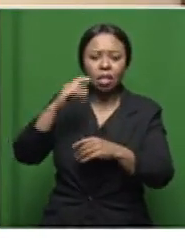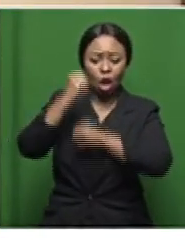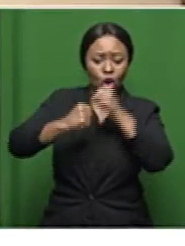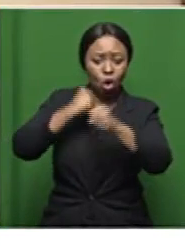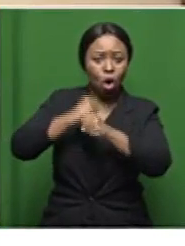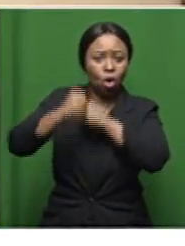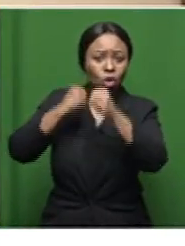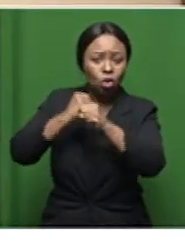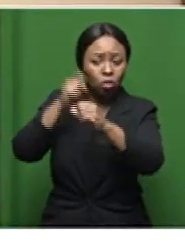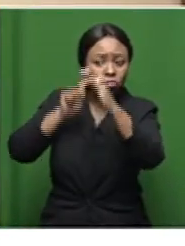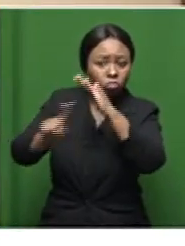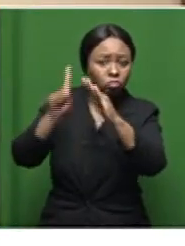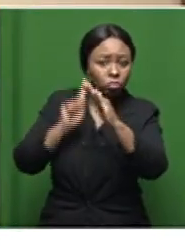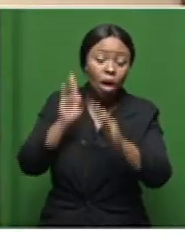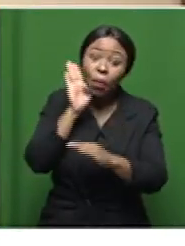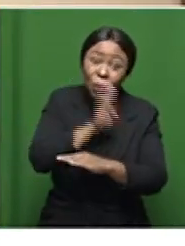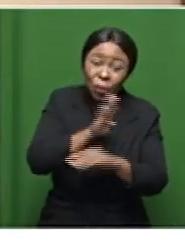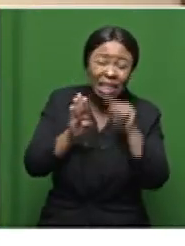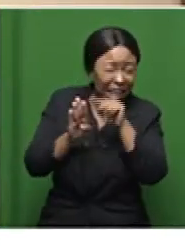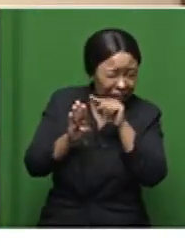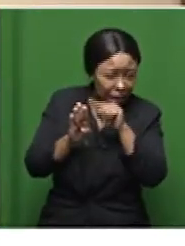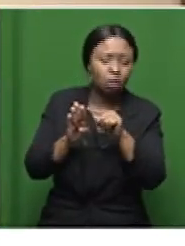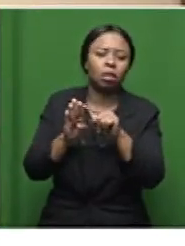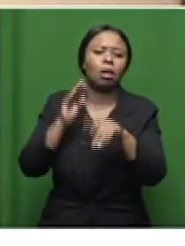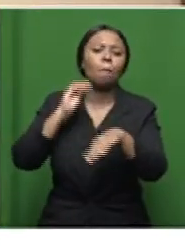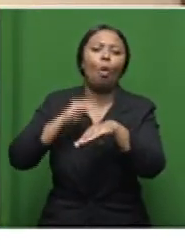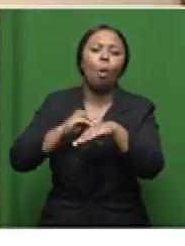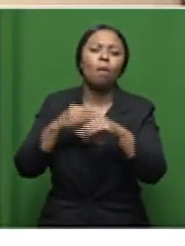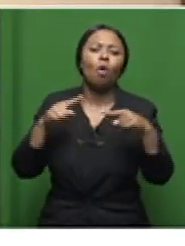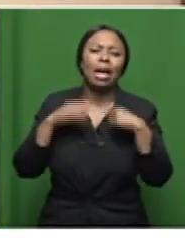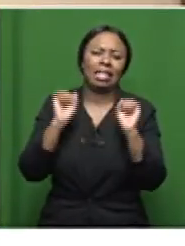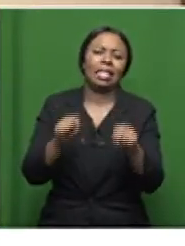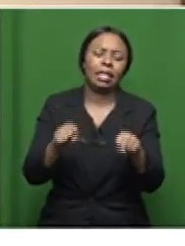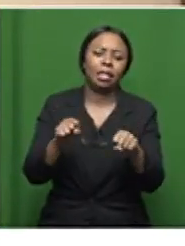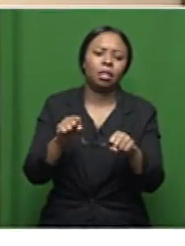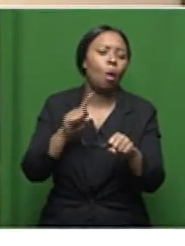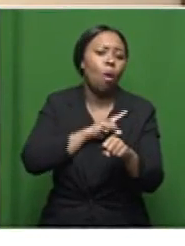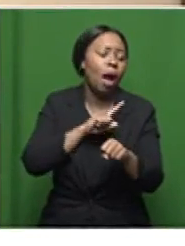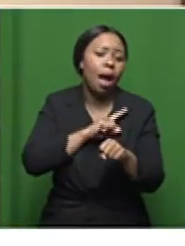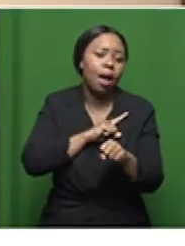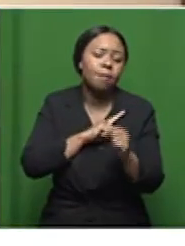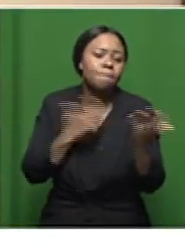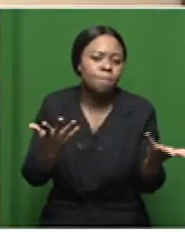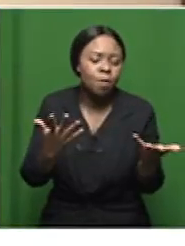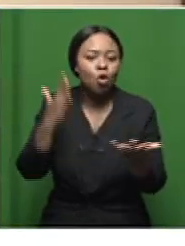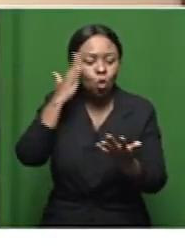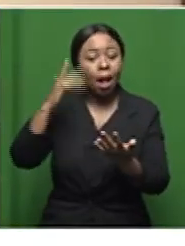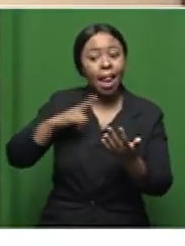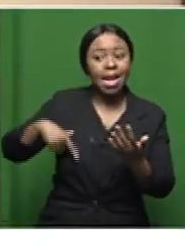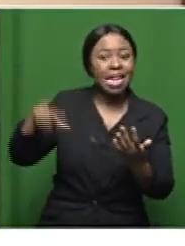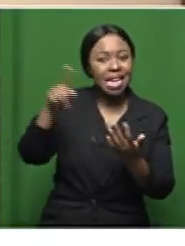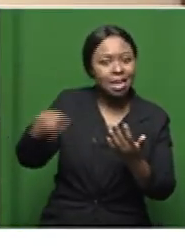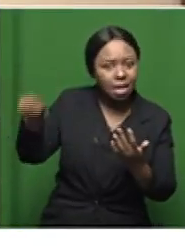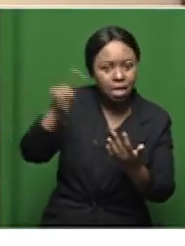If people do not go for screening, then that's a biggest risk factor, and it causes problems for us, because then, these ladies can